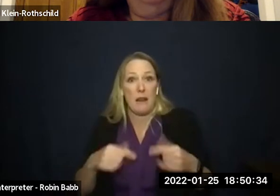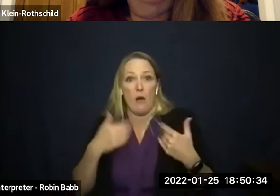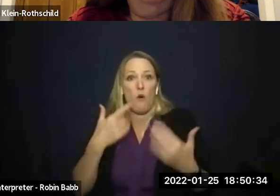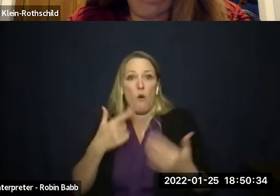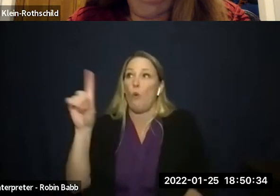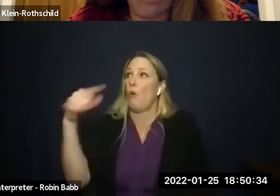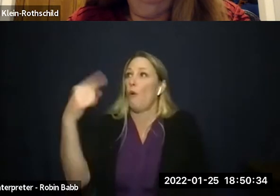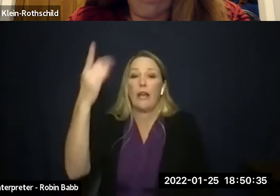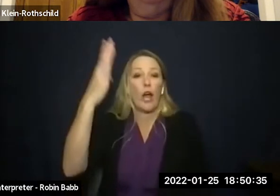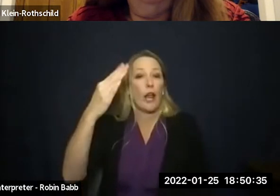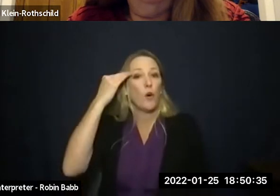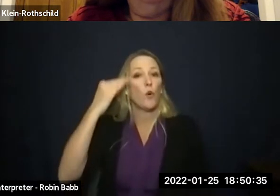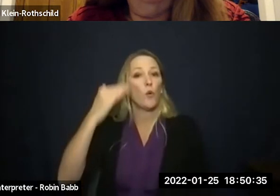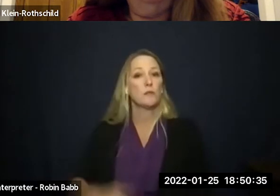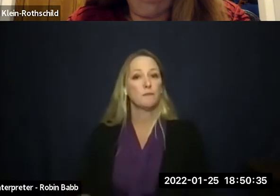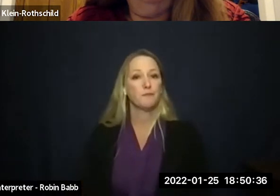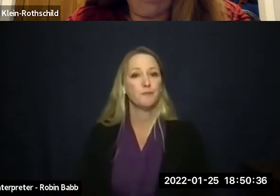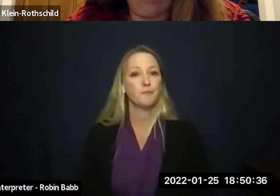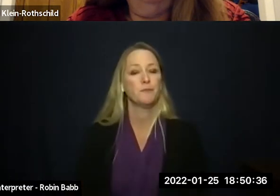knows